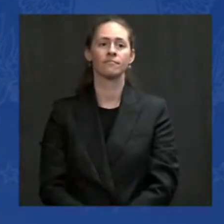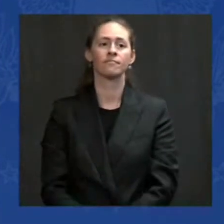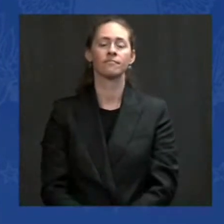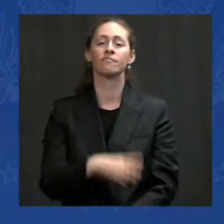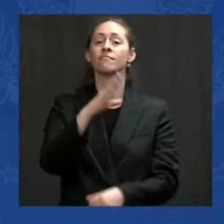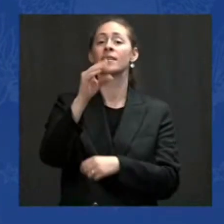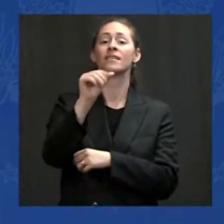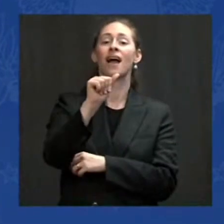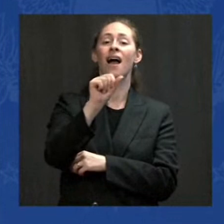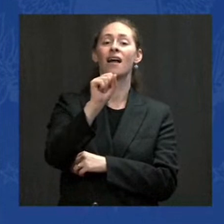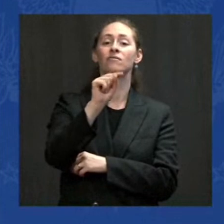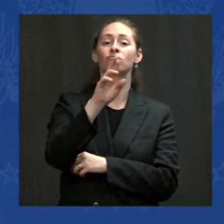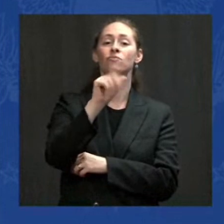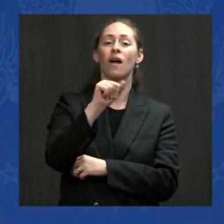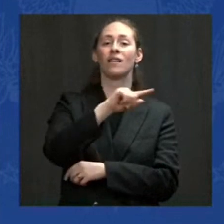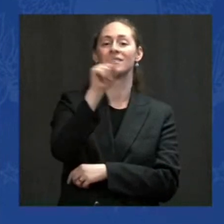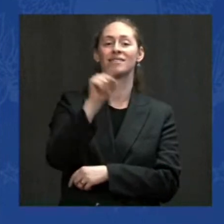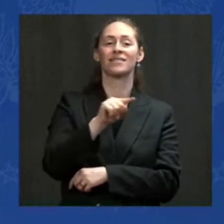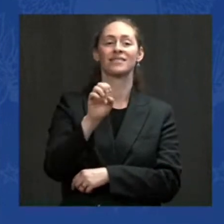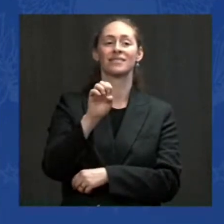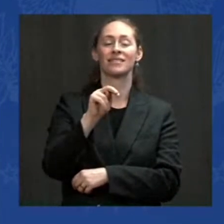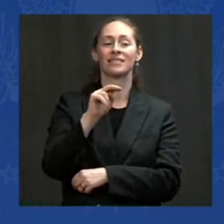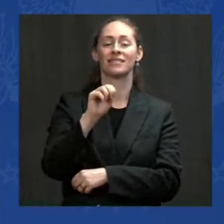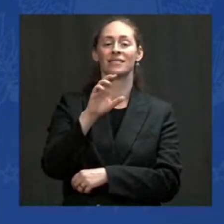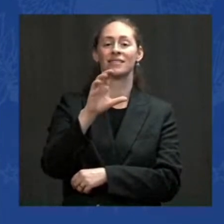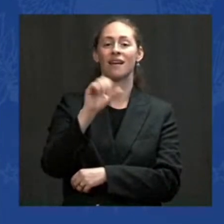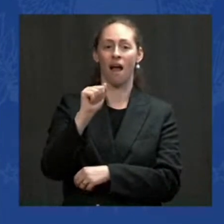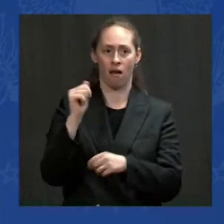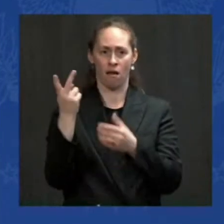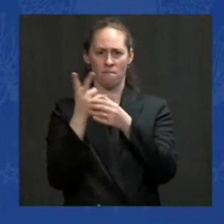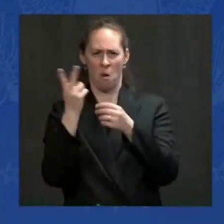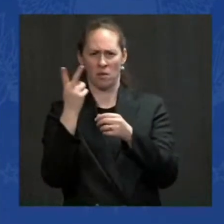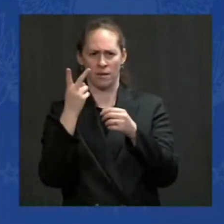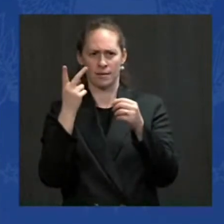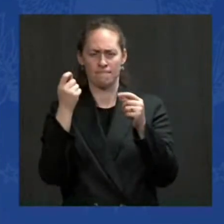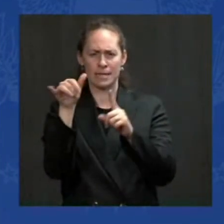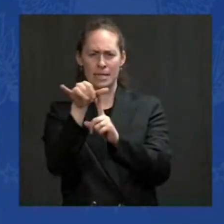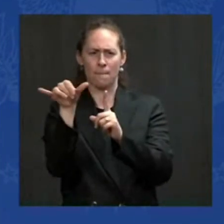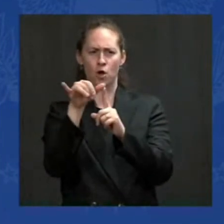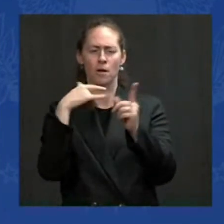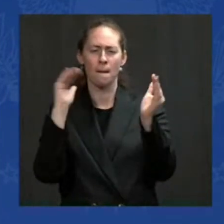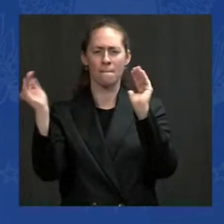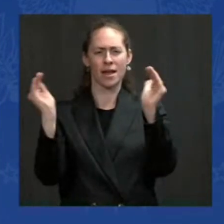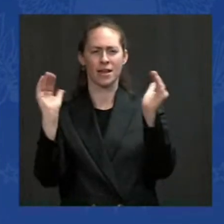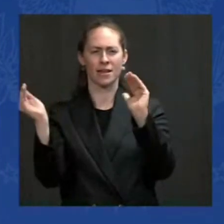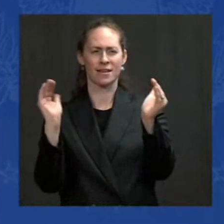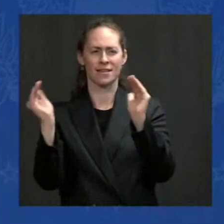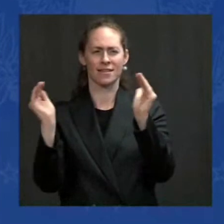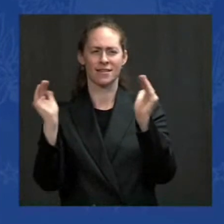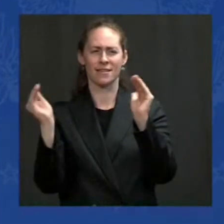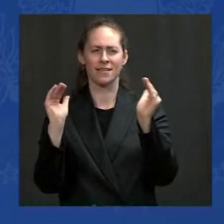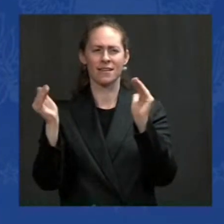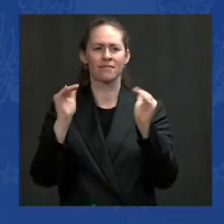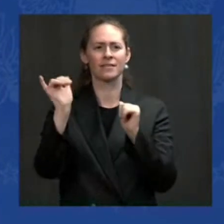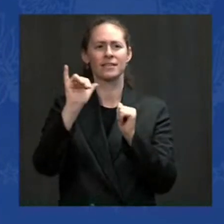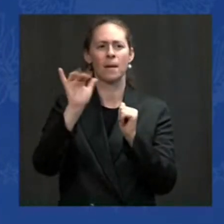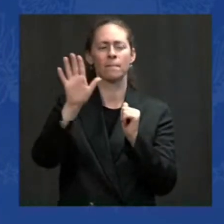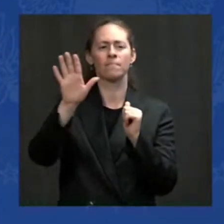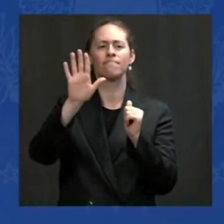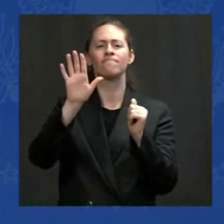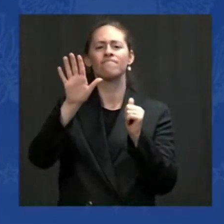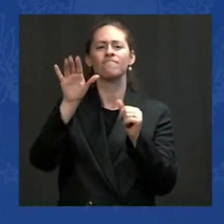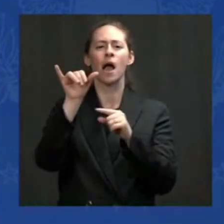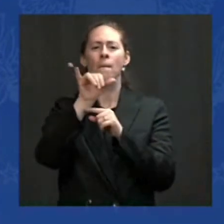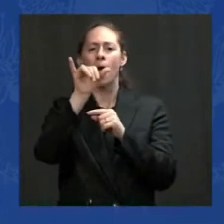AZ vaccine, because they use similar adenovirus vectors, we have clinical data with